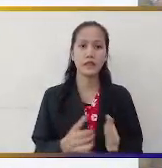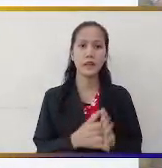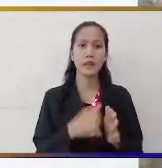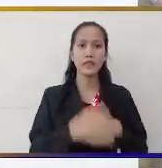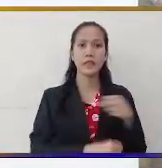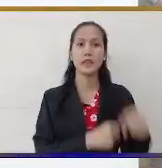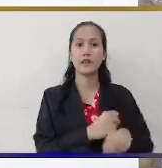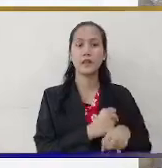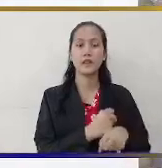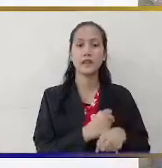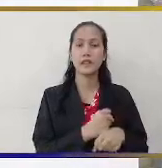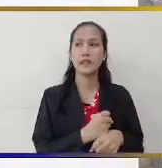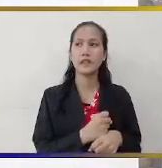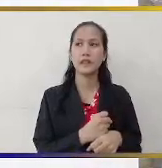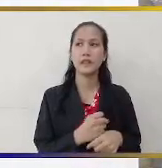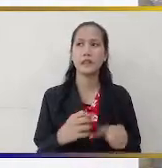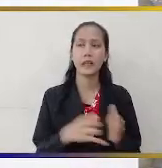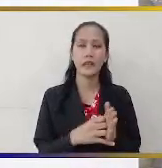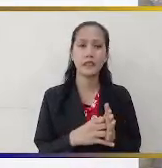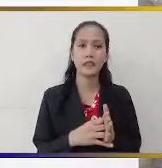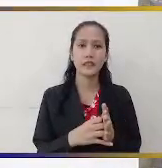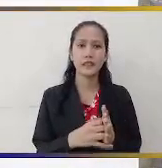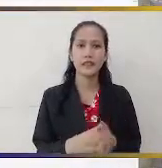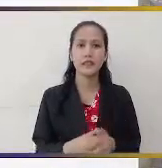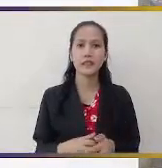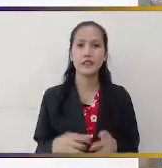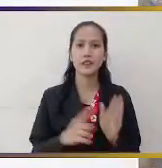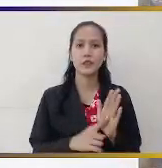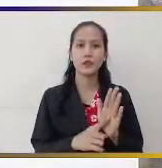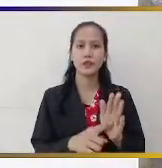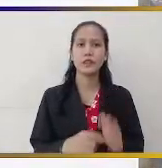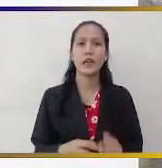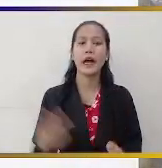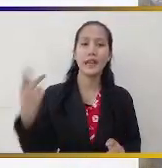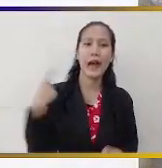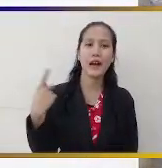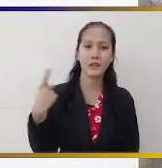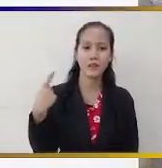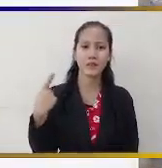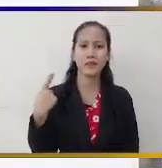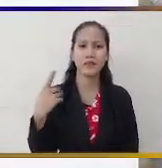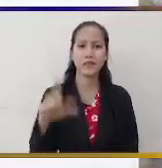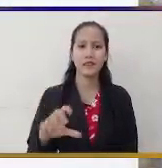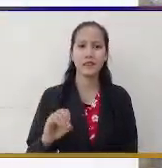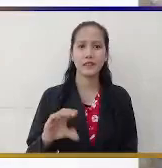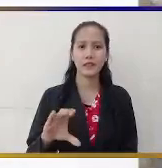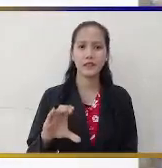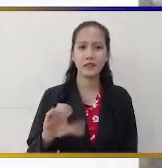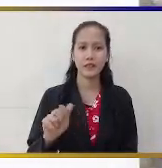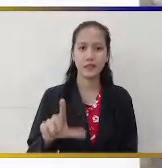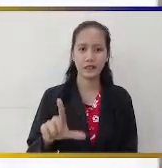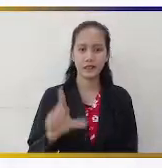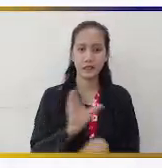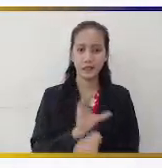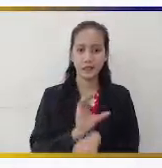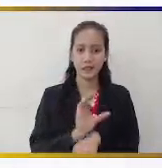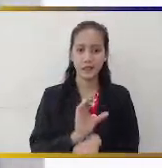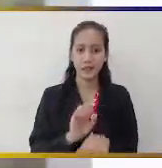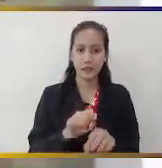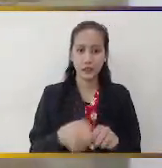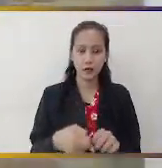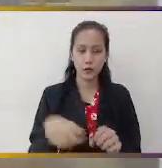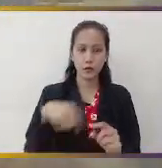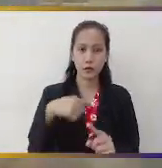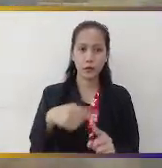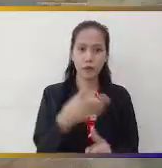The Baptists reflect the local church. Amen. And so when you get saved, you